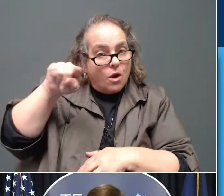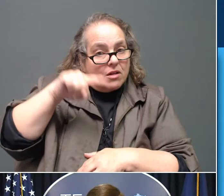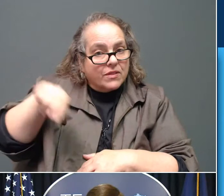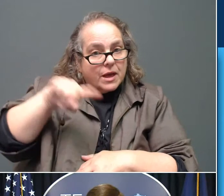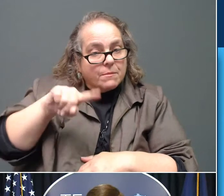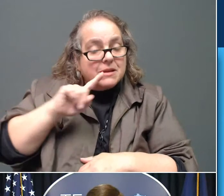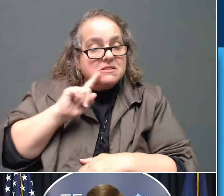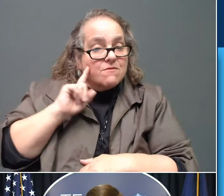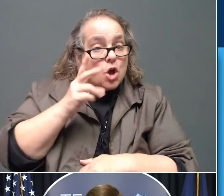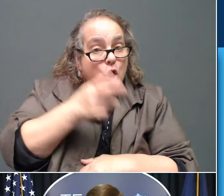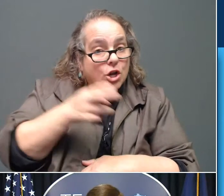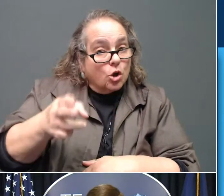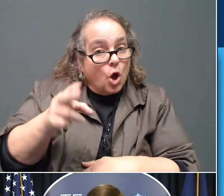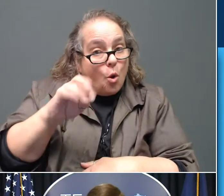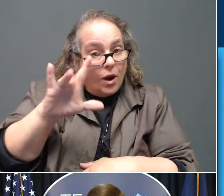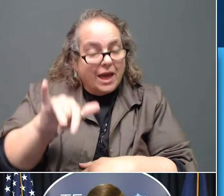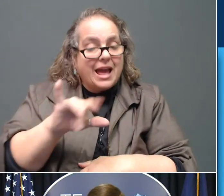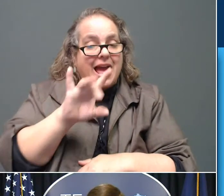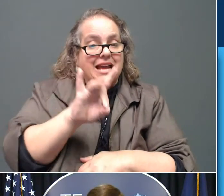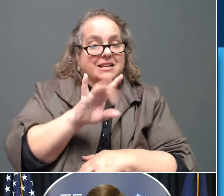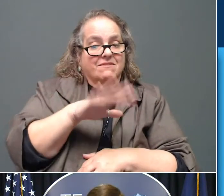is